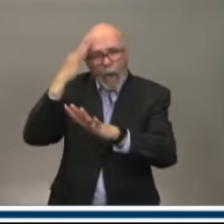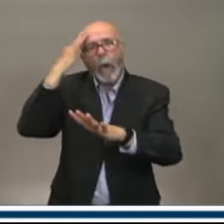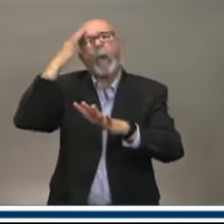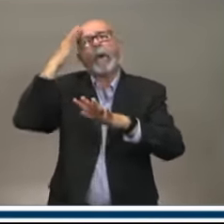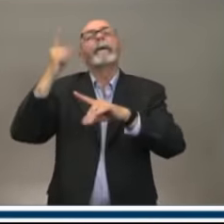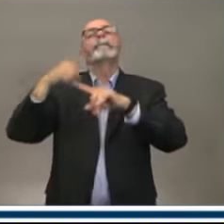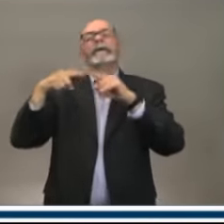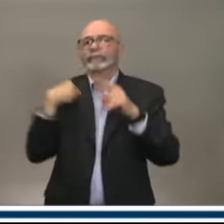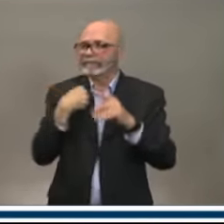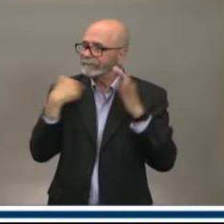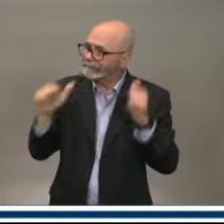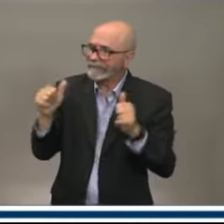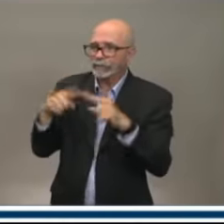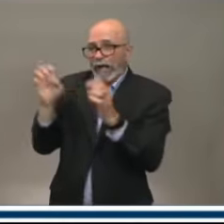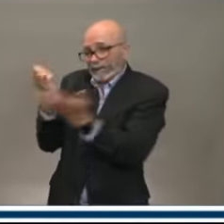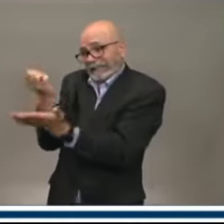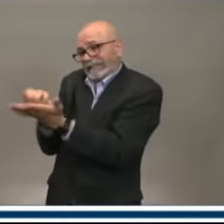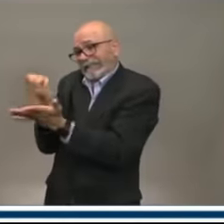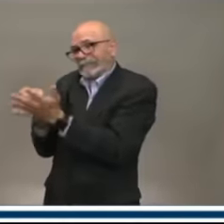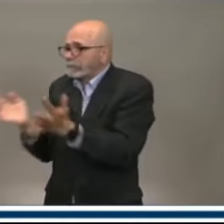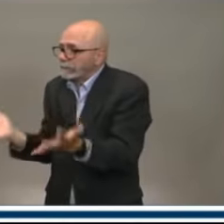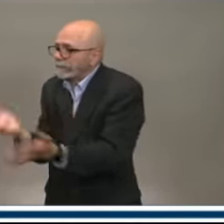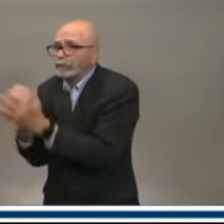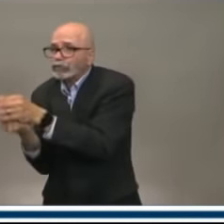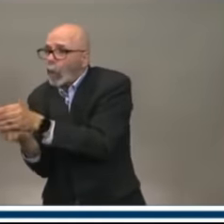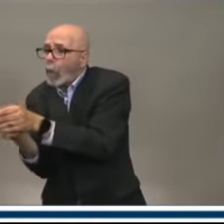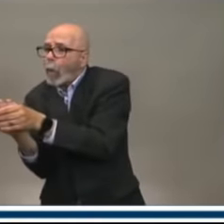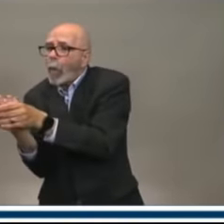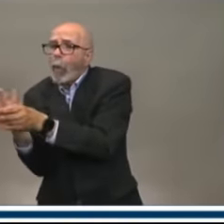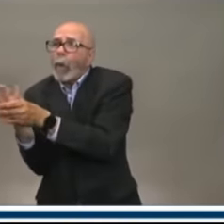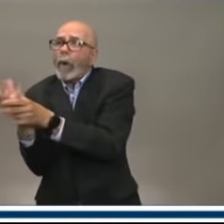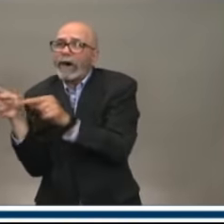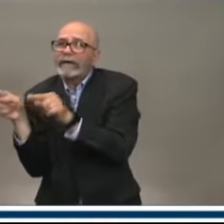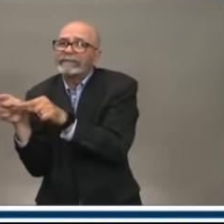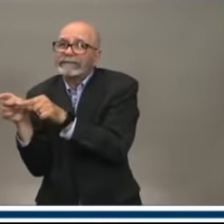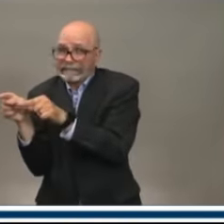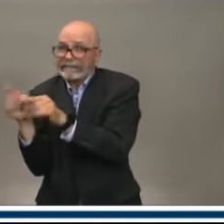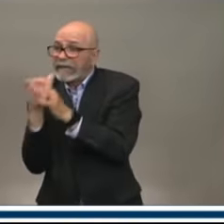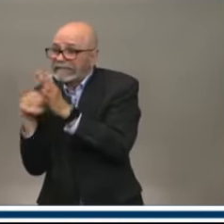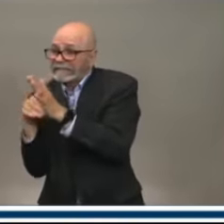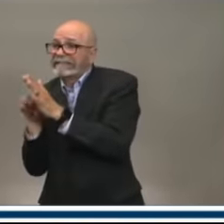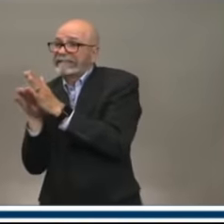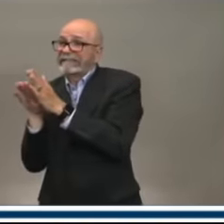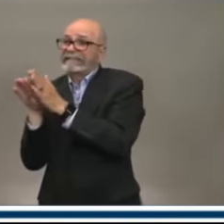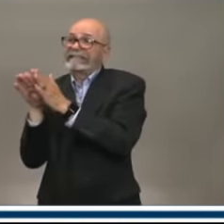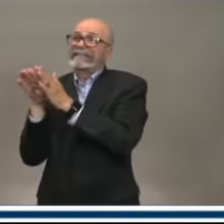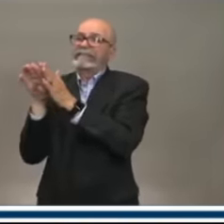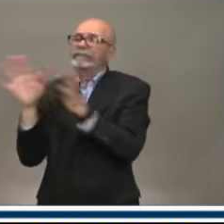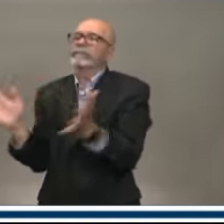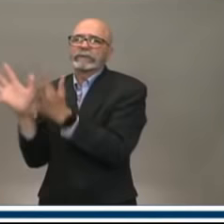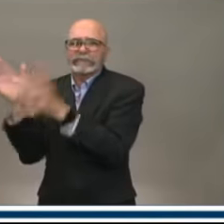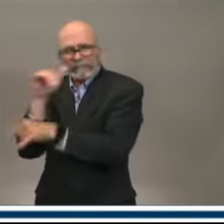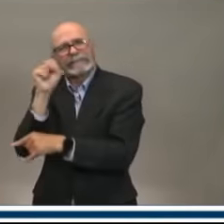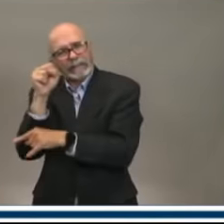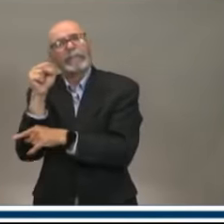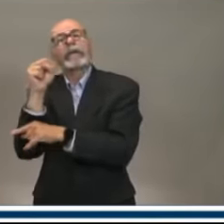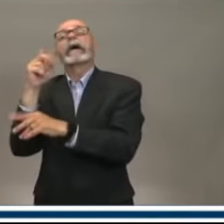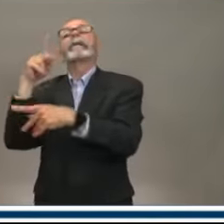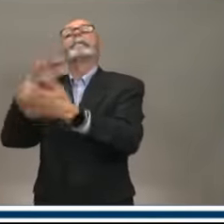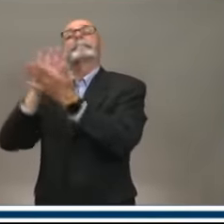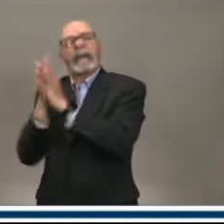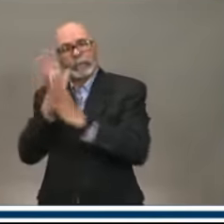re-stimulate economic activity, because ultimately a strong economy is also equals strong, healthy people and healthy